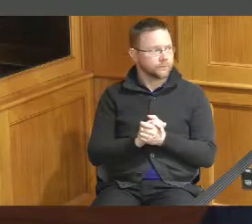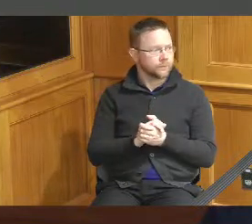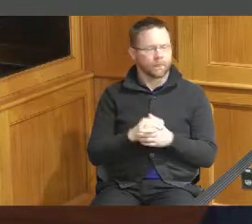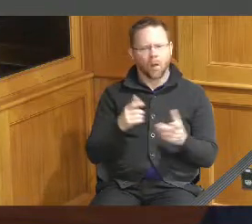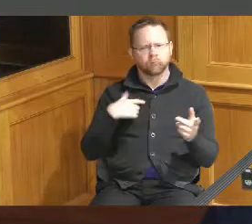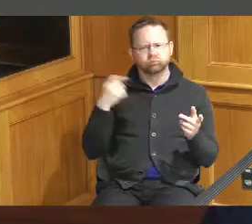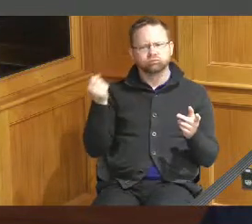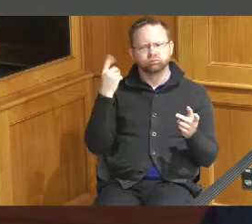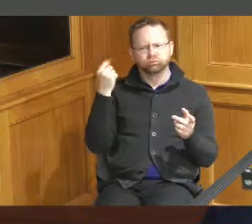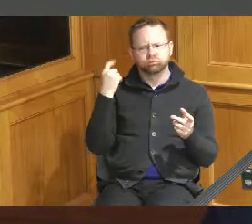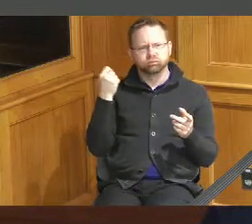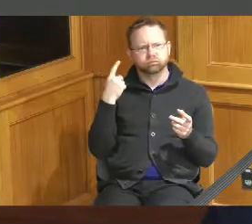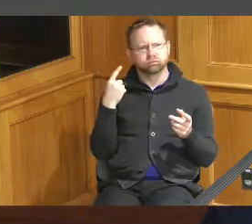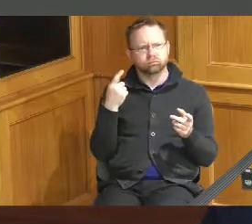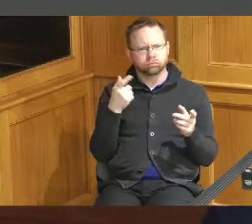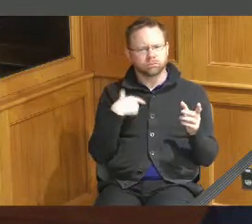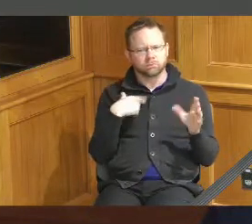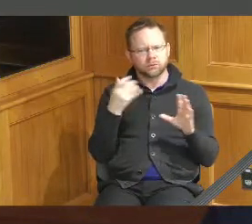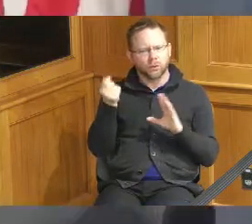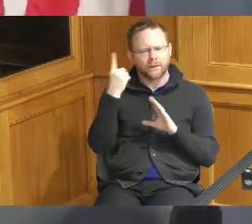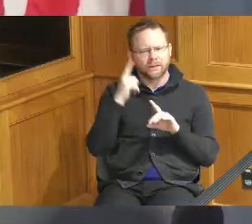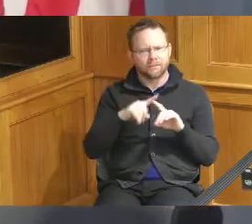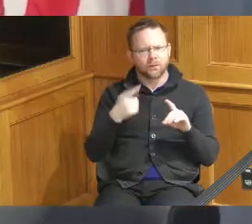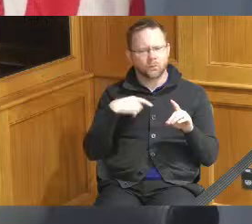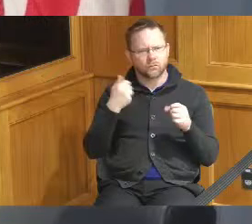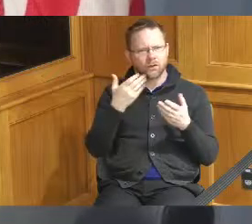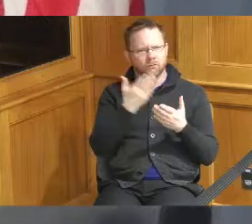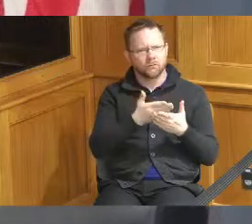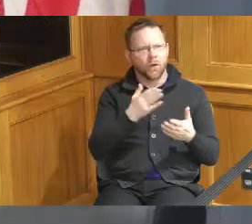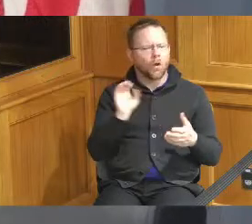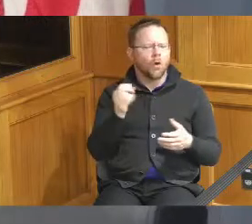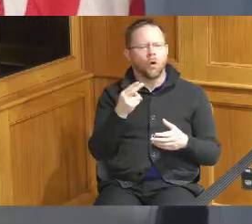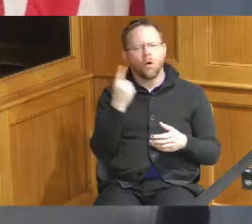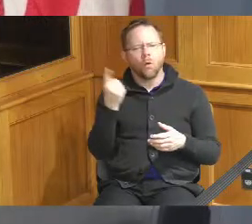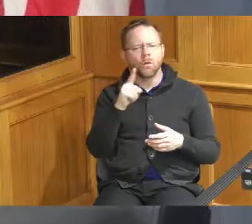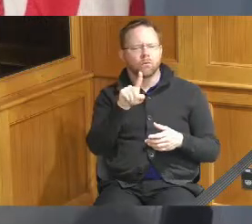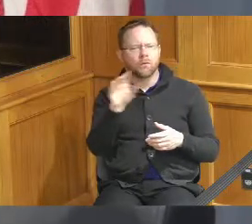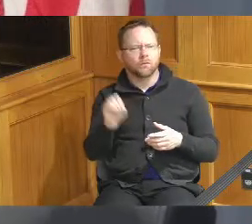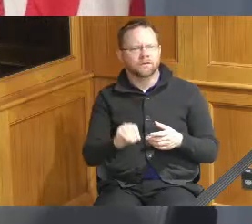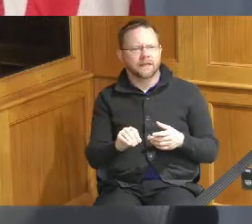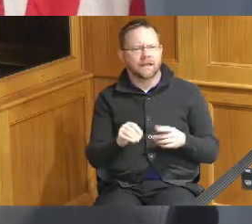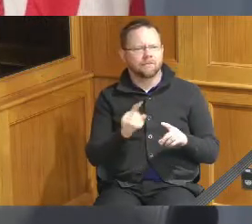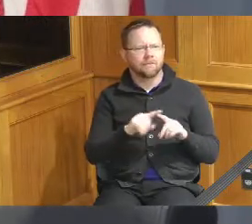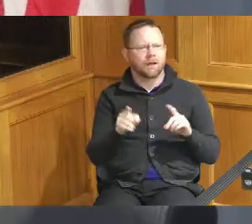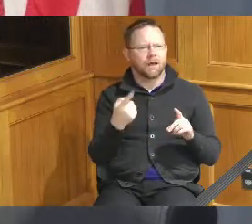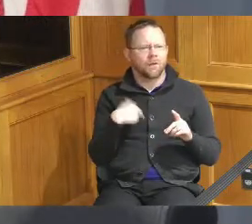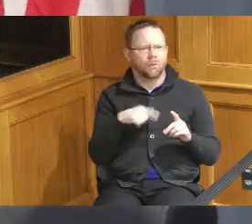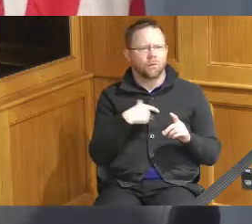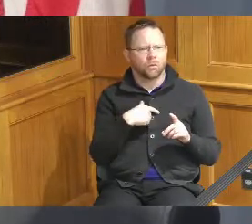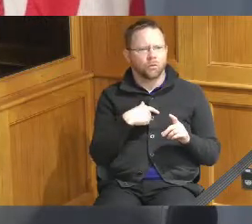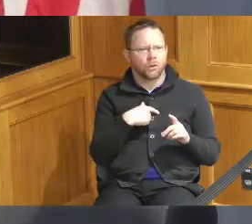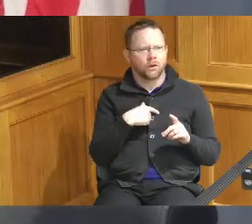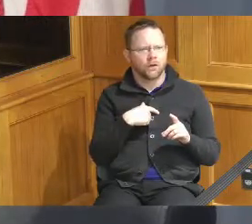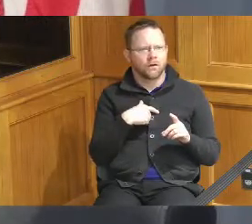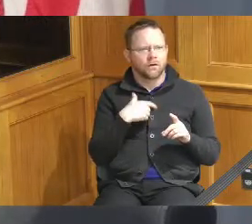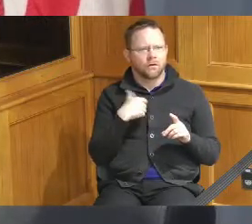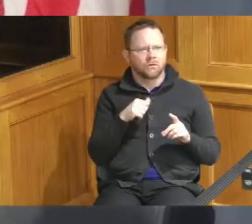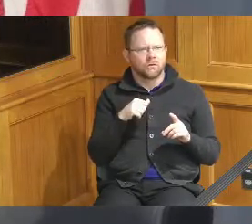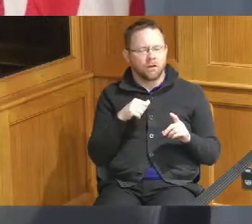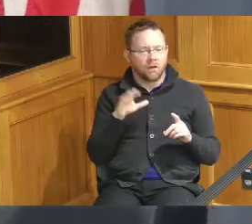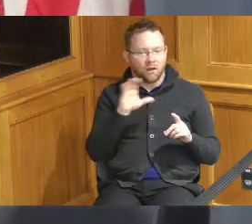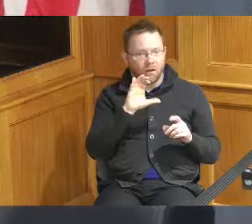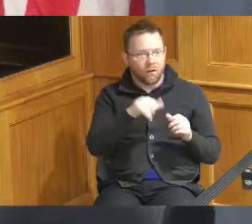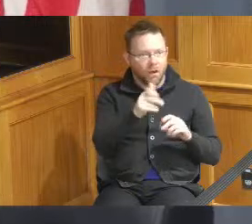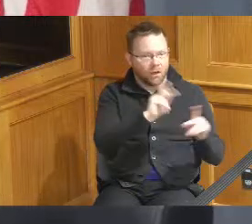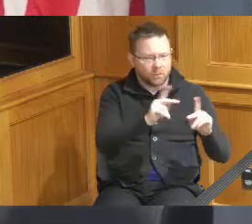I get you. Yeah, no, I'm just I saying know I that get you on that, because when we trying to prove something, it's it's only 1%. But we trying to go after other people. We always